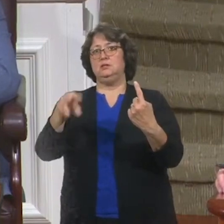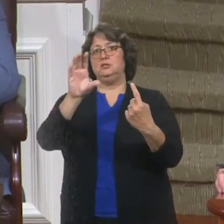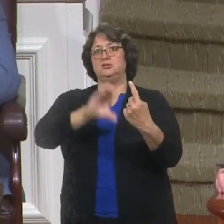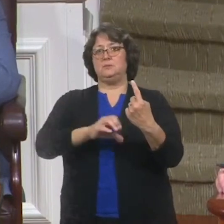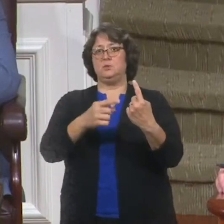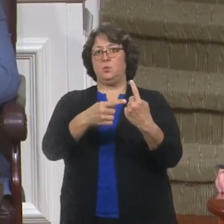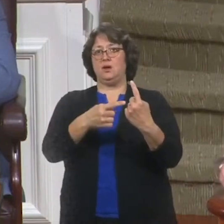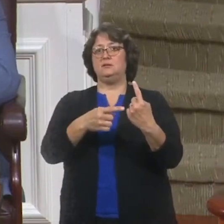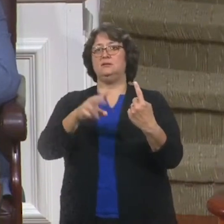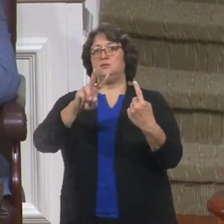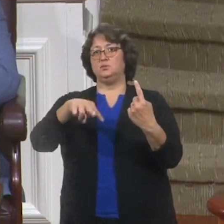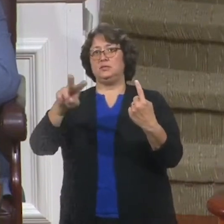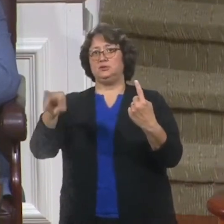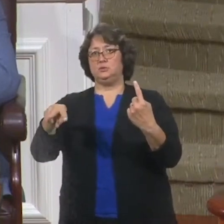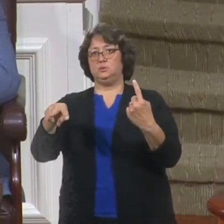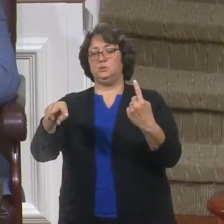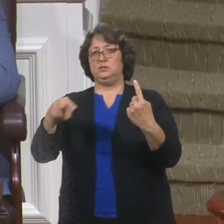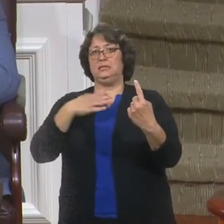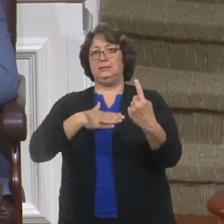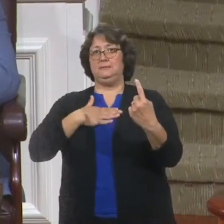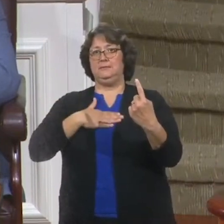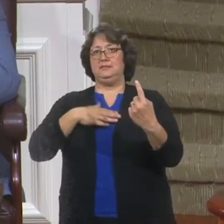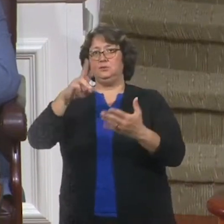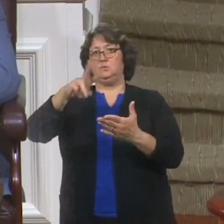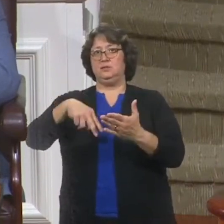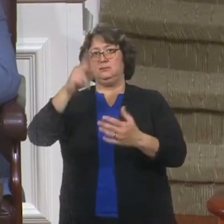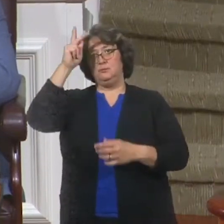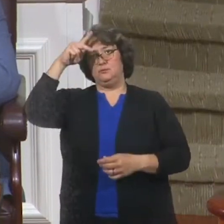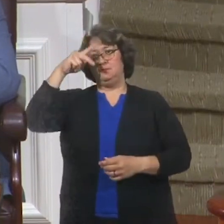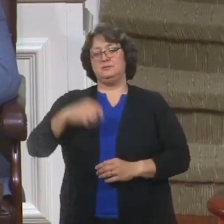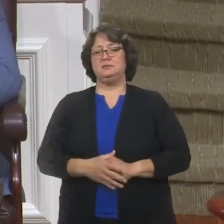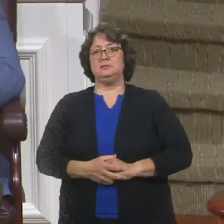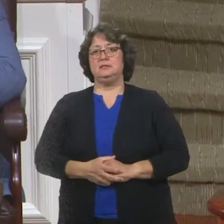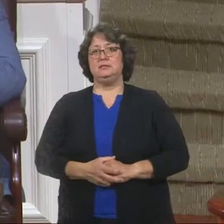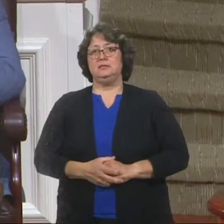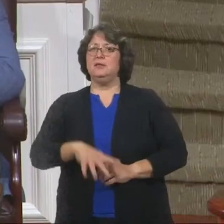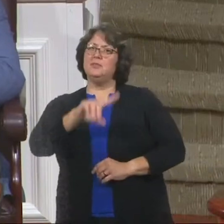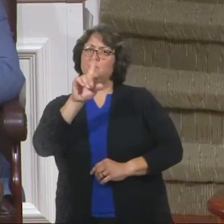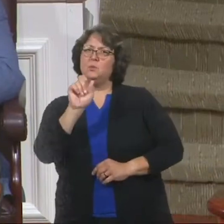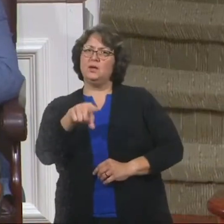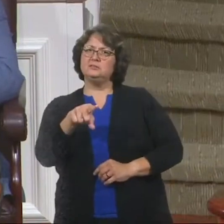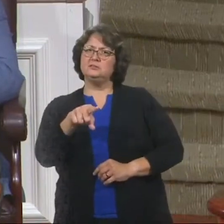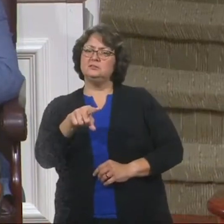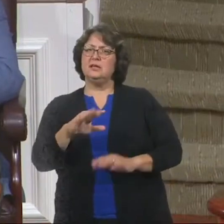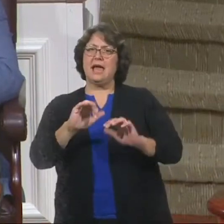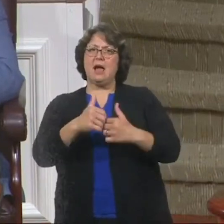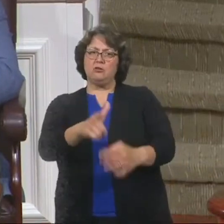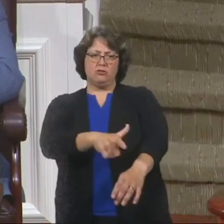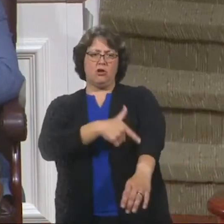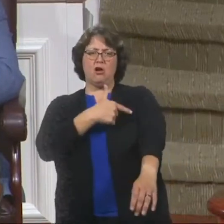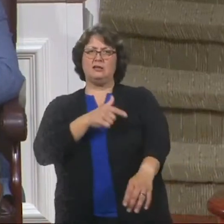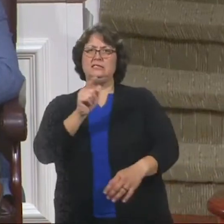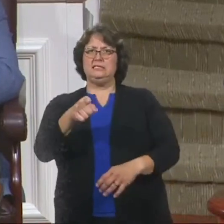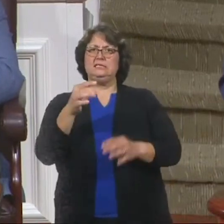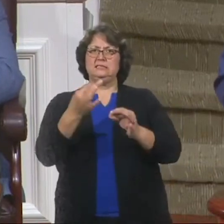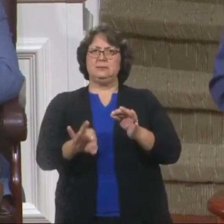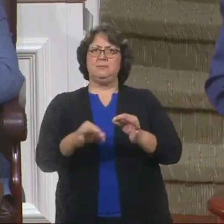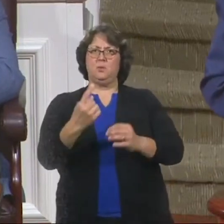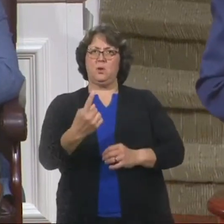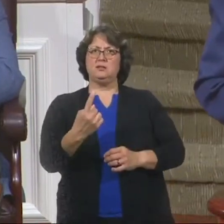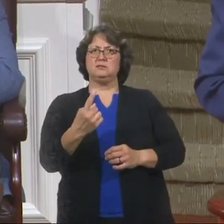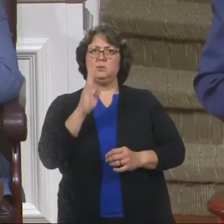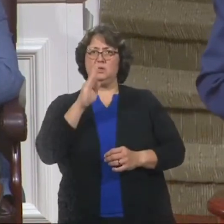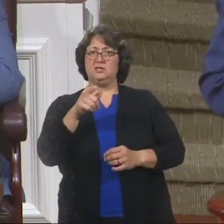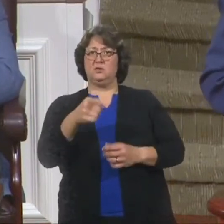Chapter 1, verse number 22. Can we look at it together and read it? Here's the question, everyone. How long, ye simple